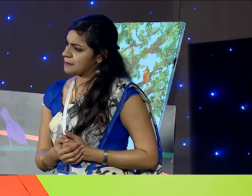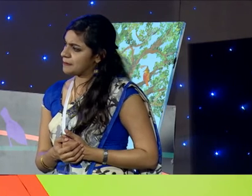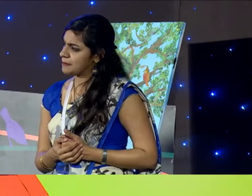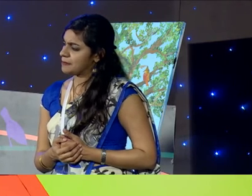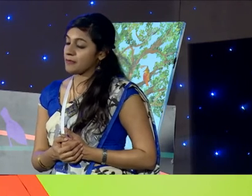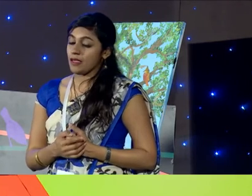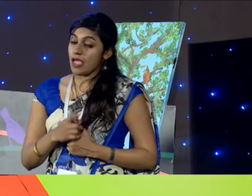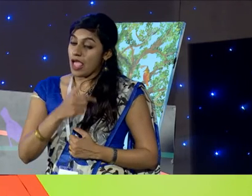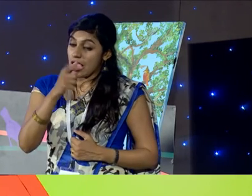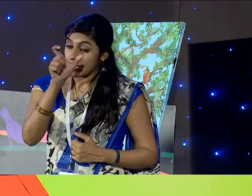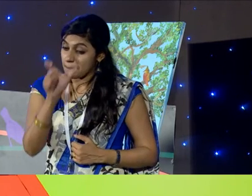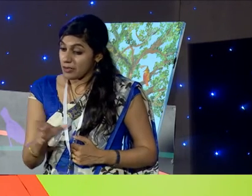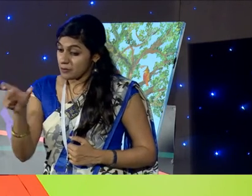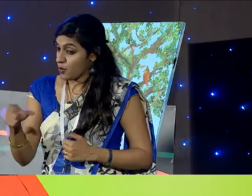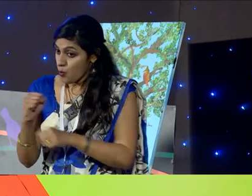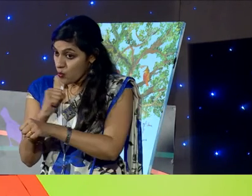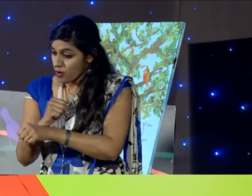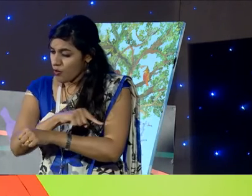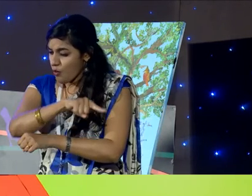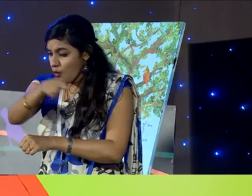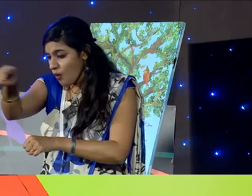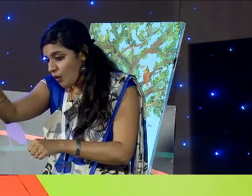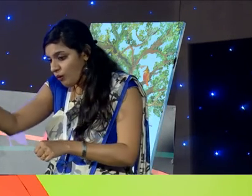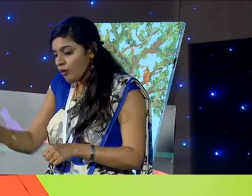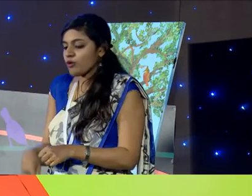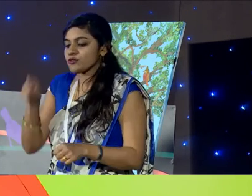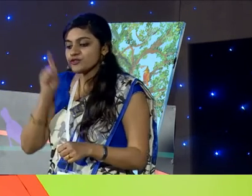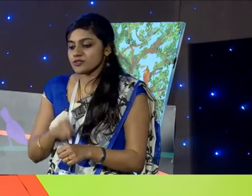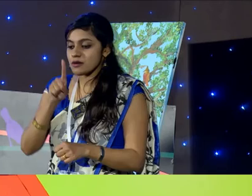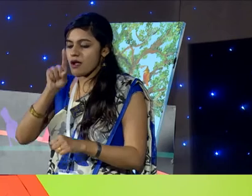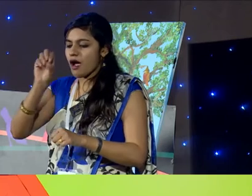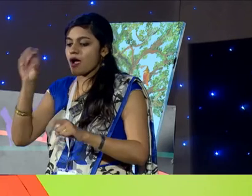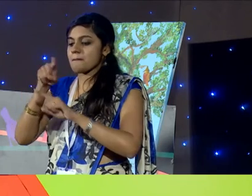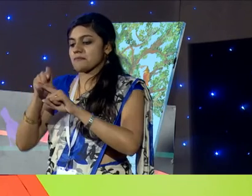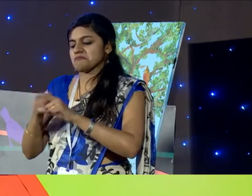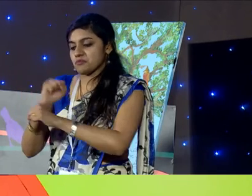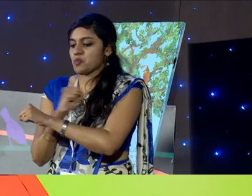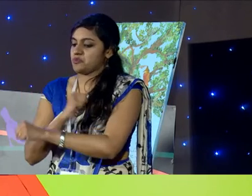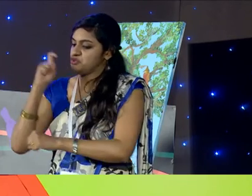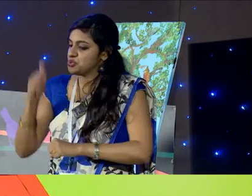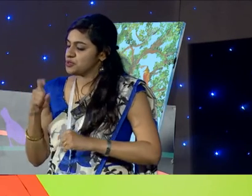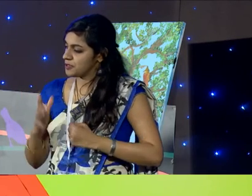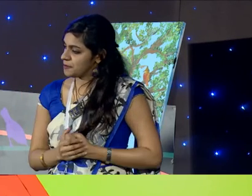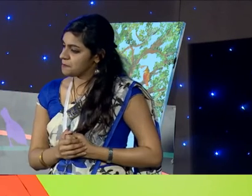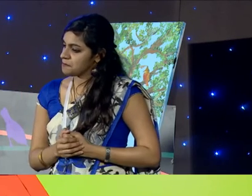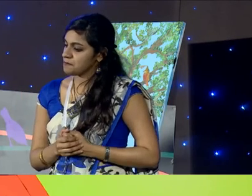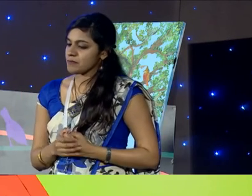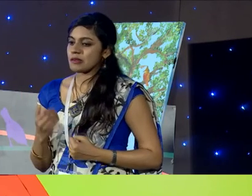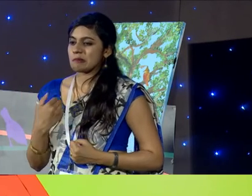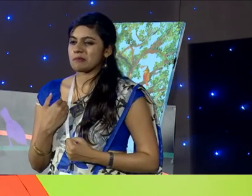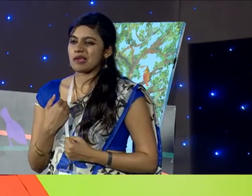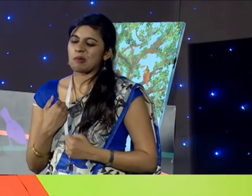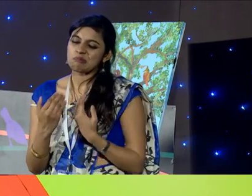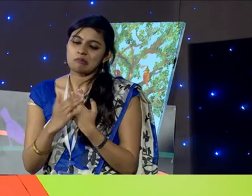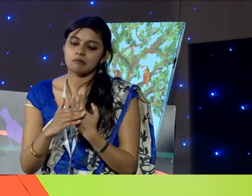performing employee, and our entire attitude has always been that from day one. Okay, there's no charity in anything that we do. It's